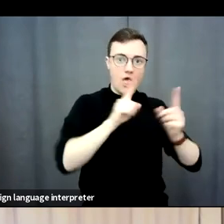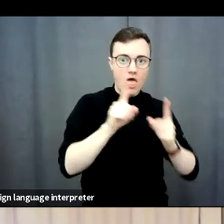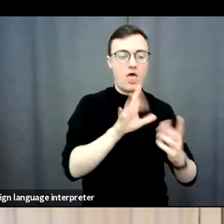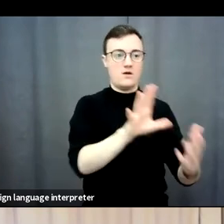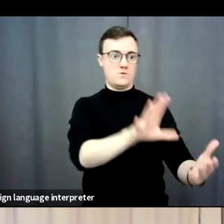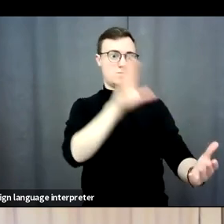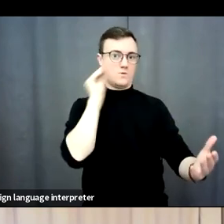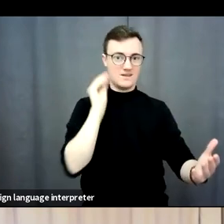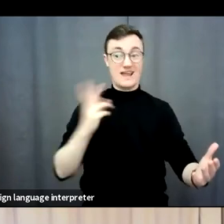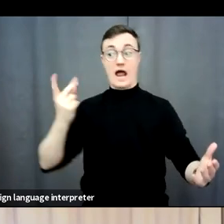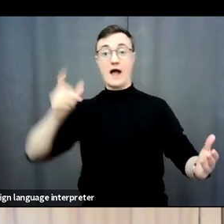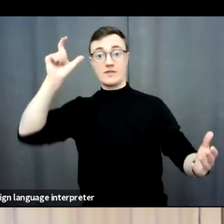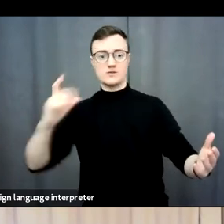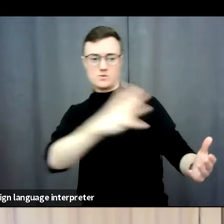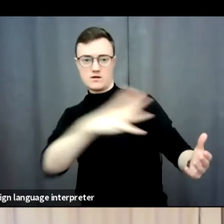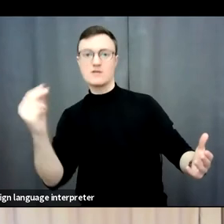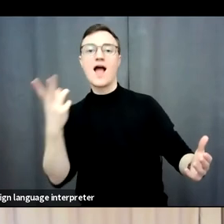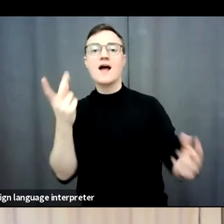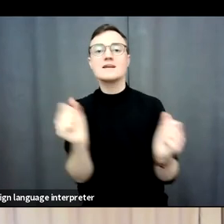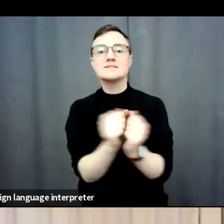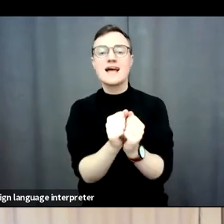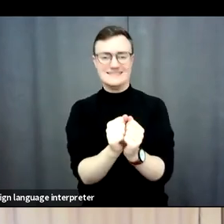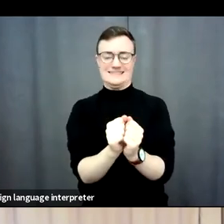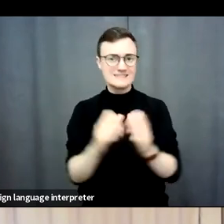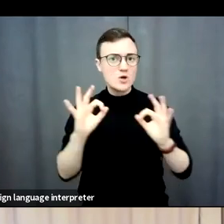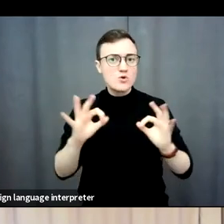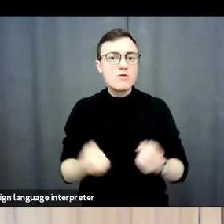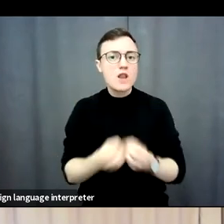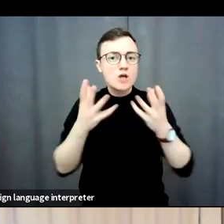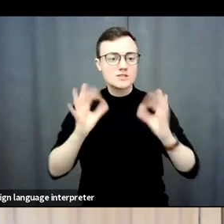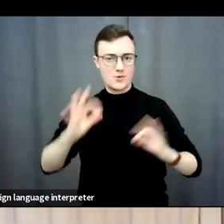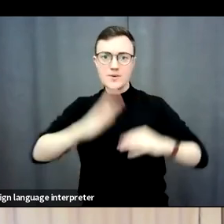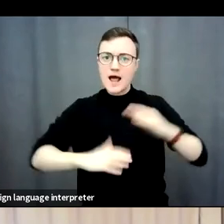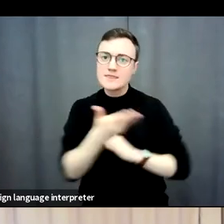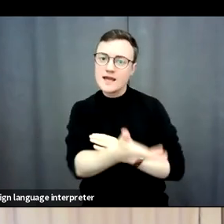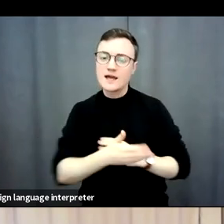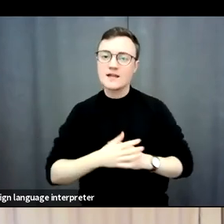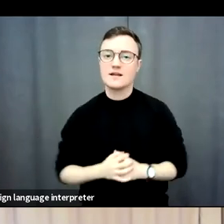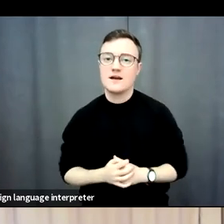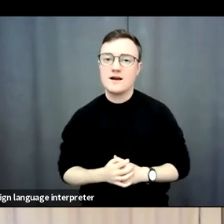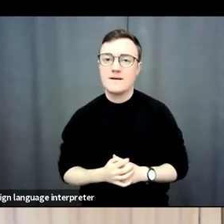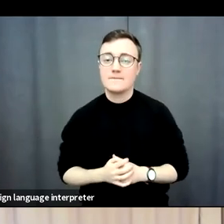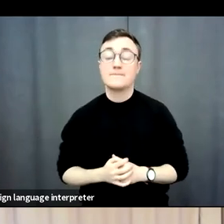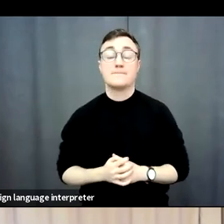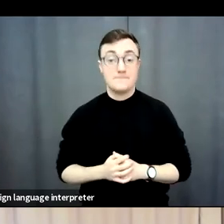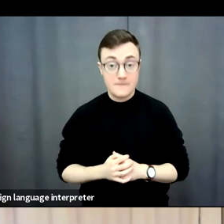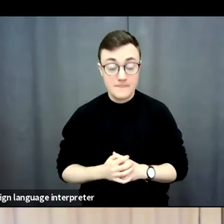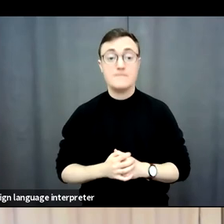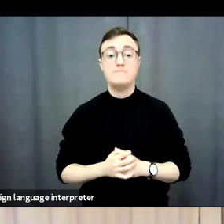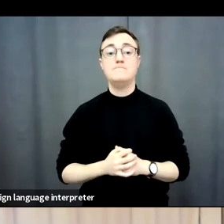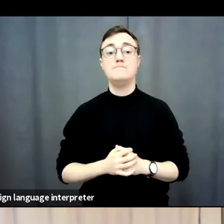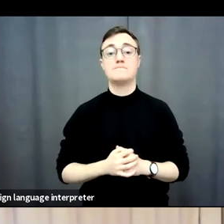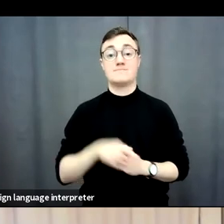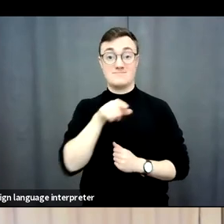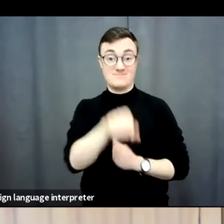different interpretations. And how should we look about that? How to do with that? How to deal with it? And something